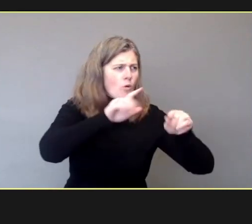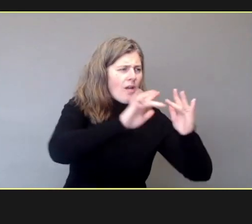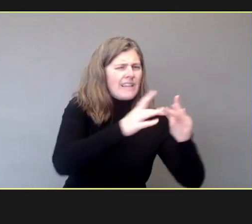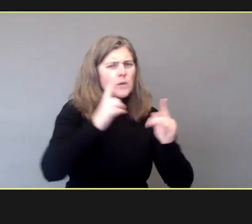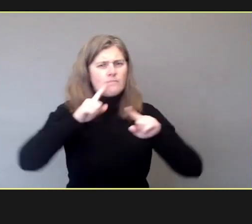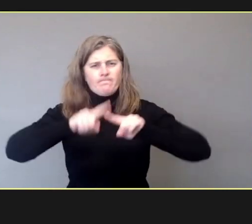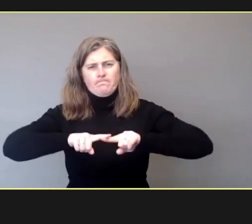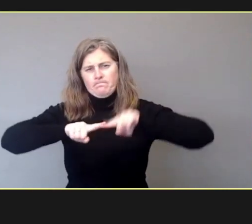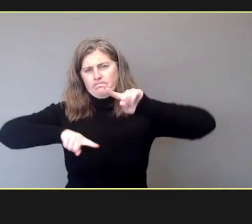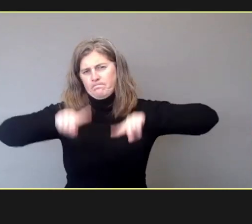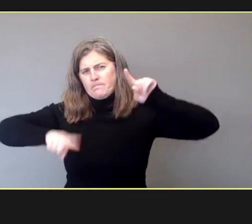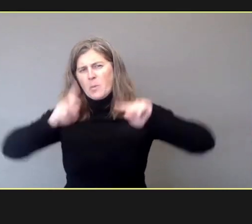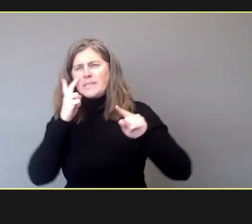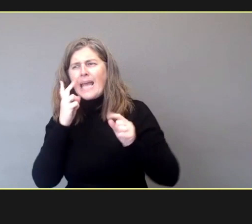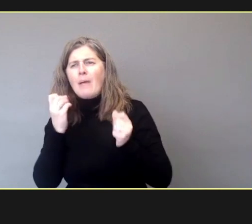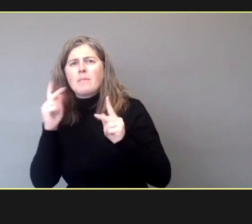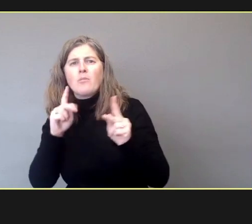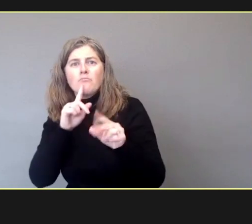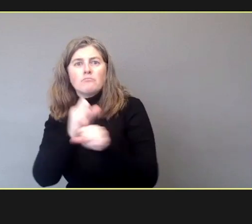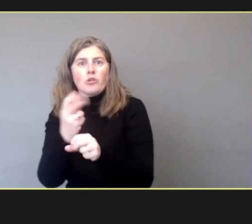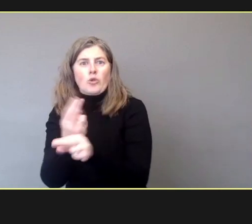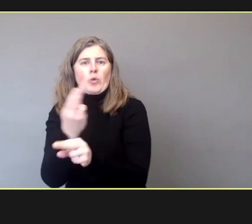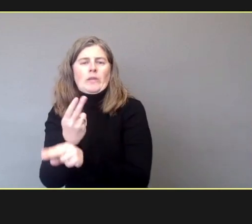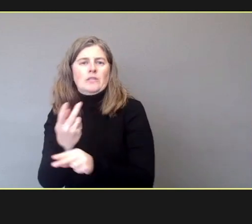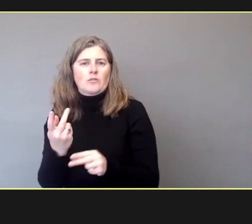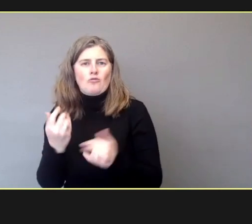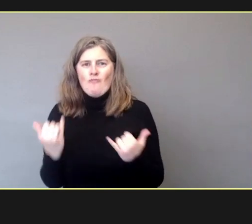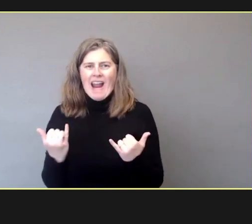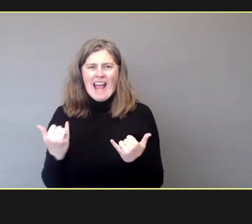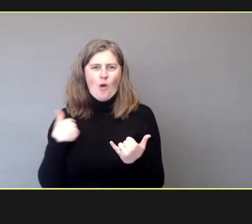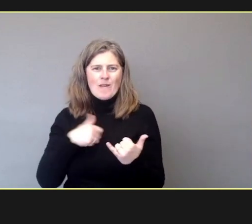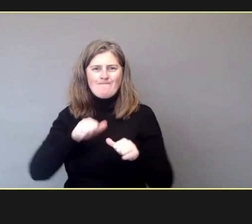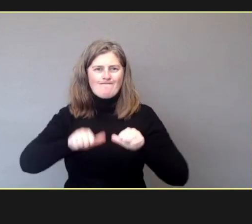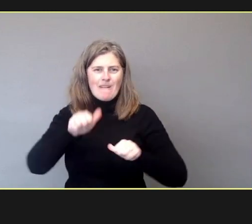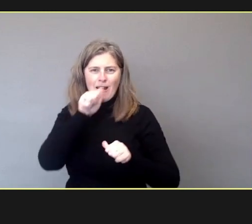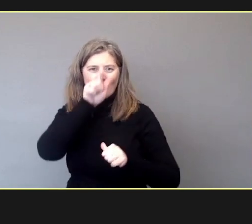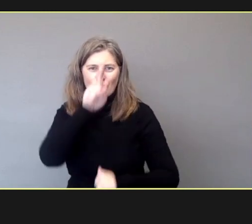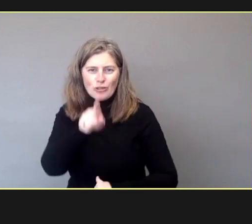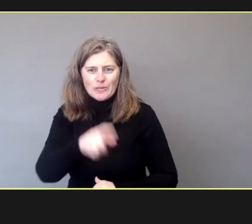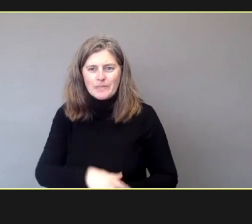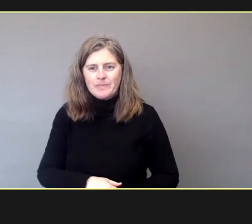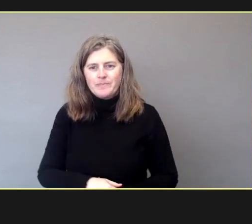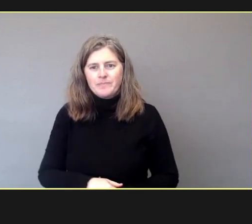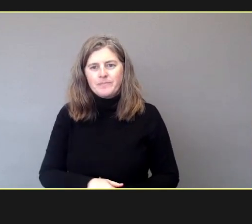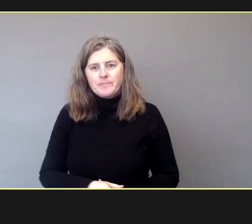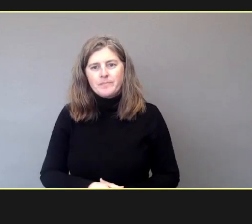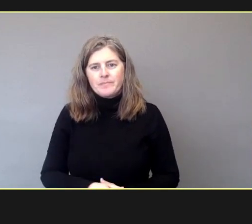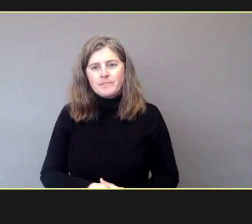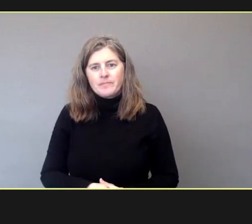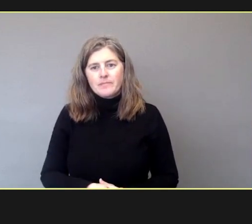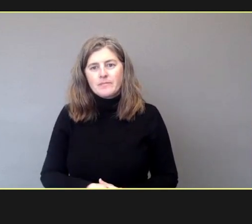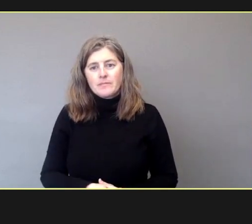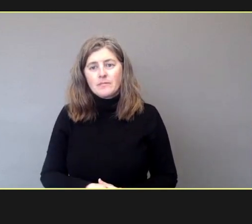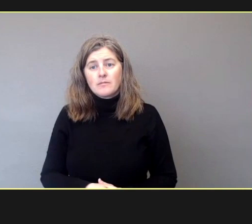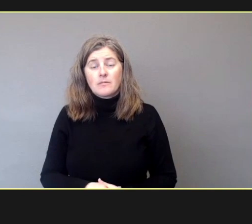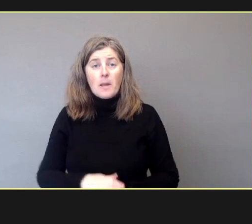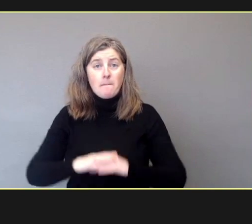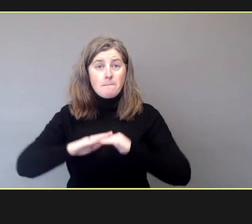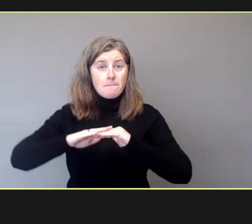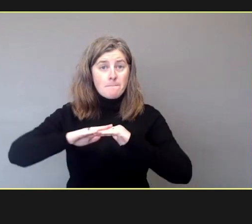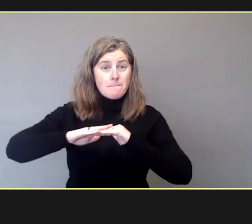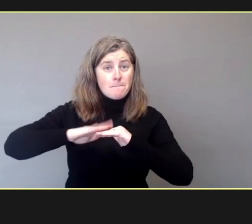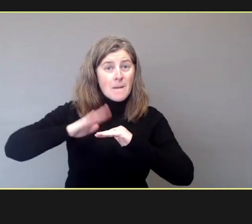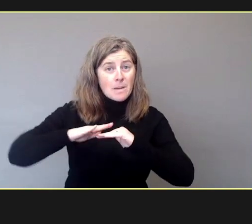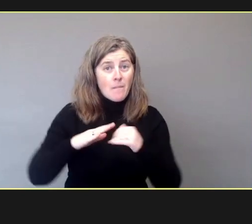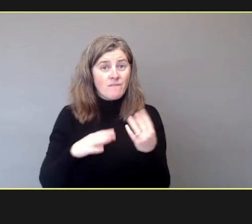state when we have that. So I think the answer is we don't know. I think it's a minimum of